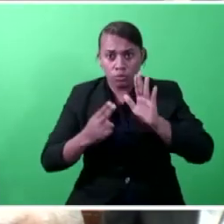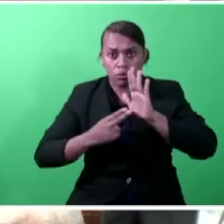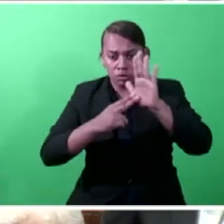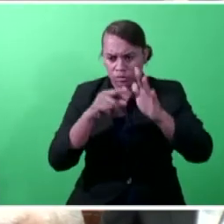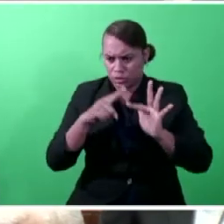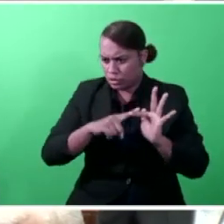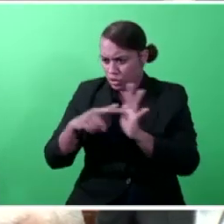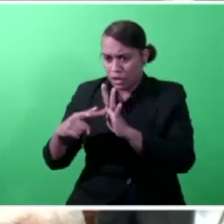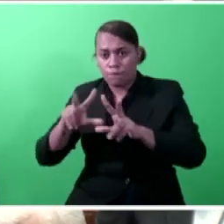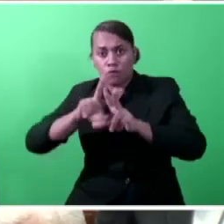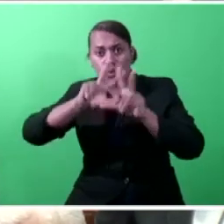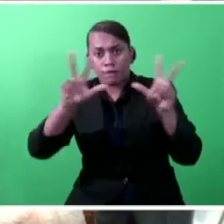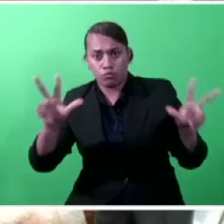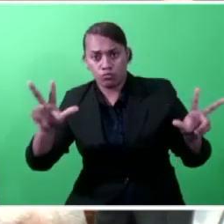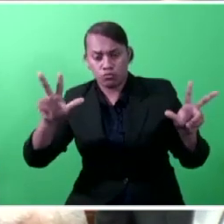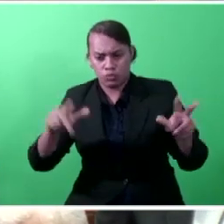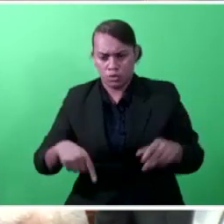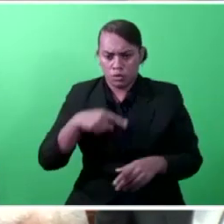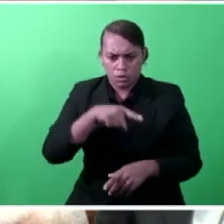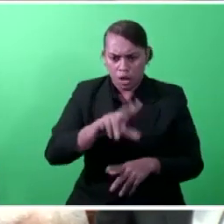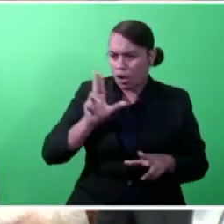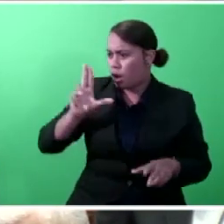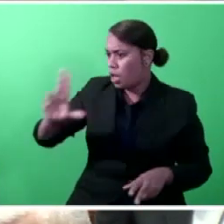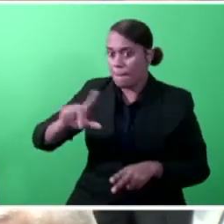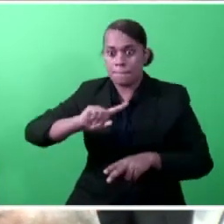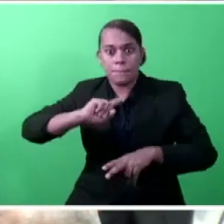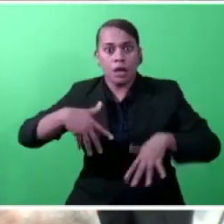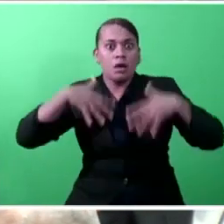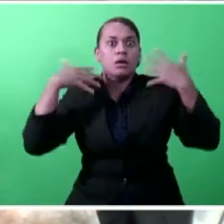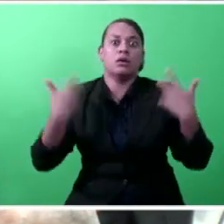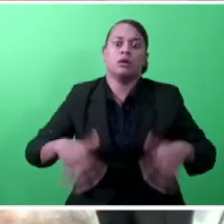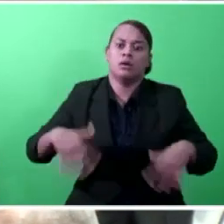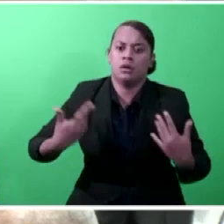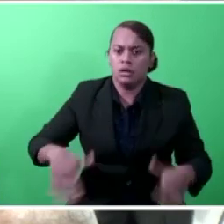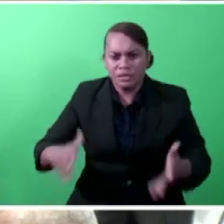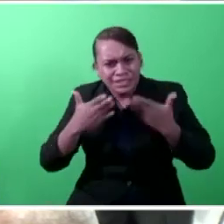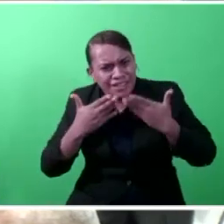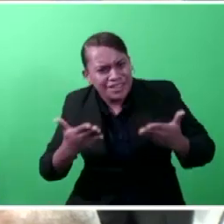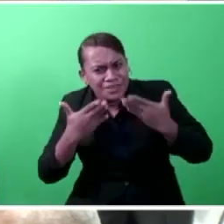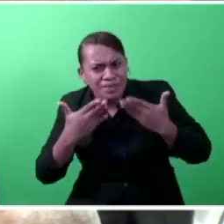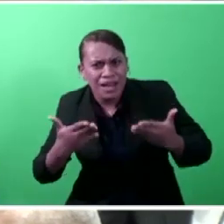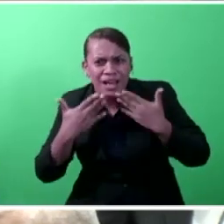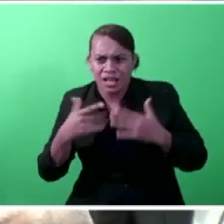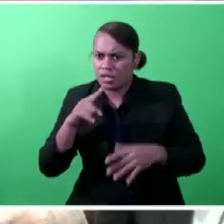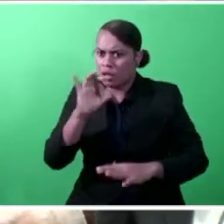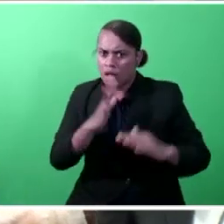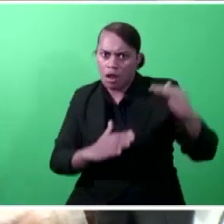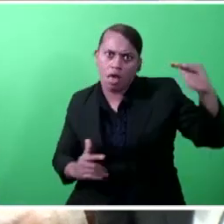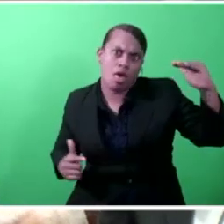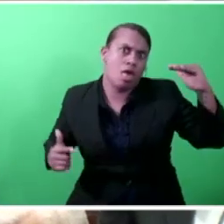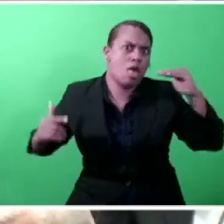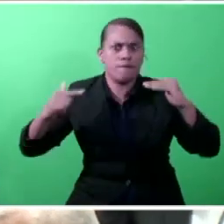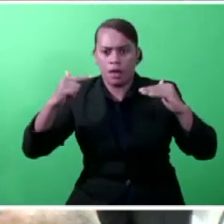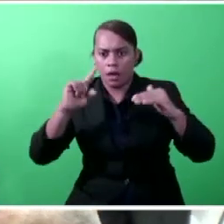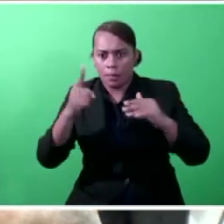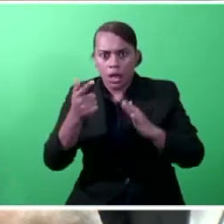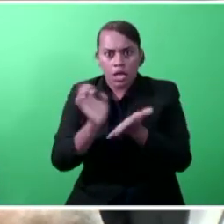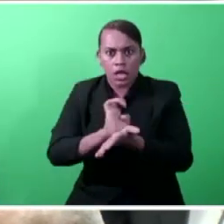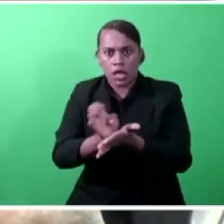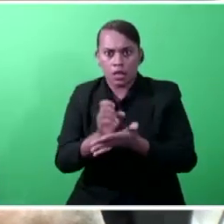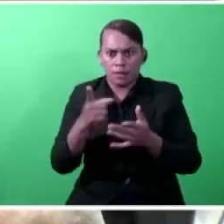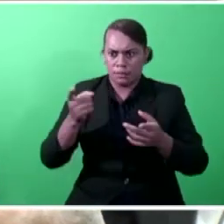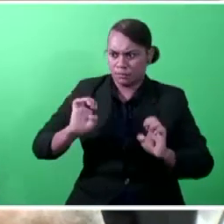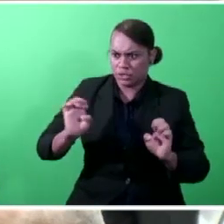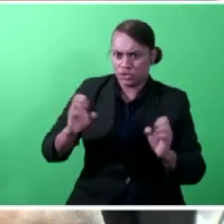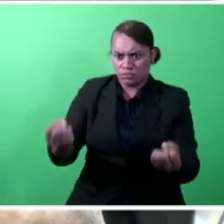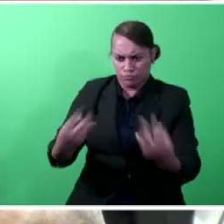and the northern Lao group. Thankfully, Tropical Cyclone Tino did not have the level of impact on the economy that Sarai had.